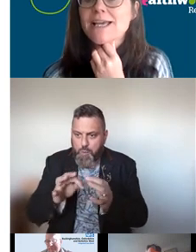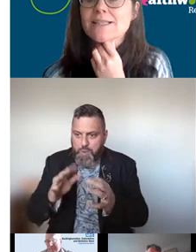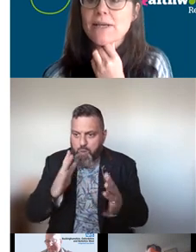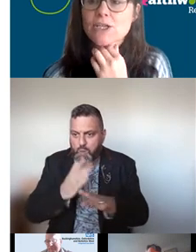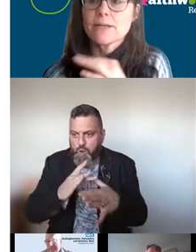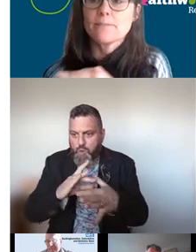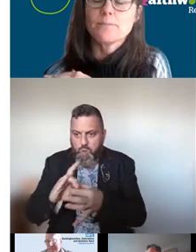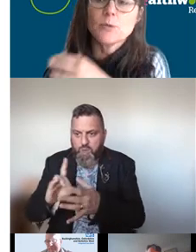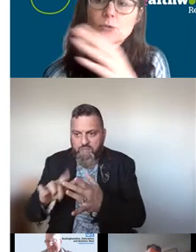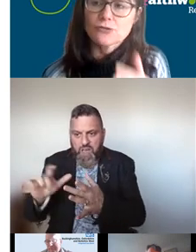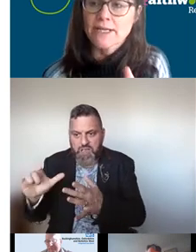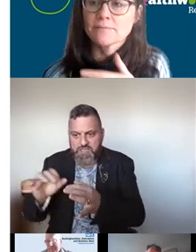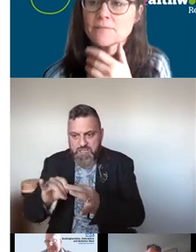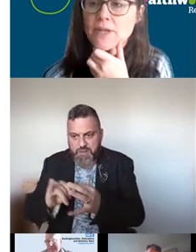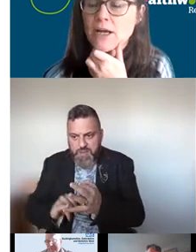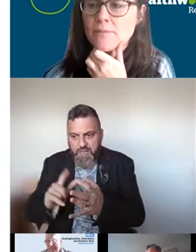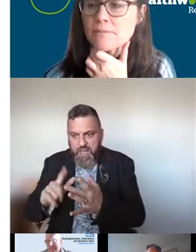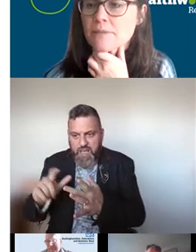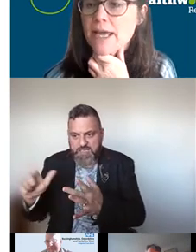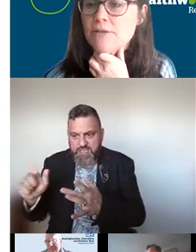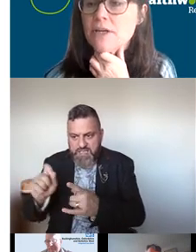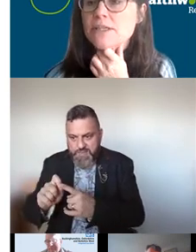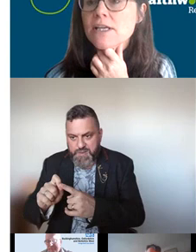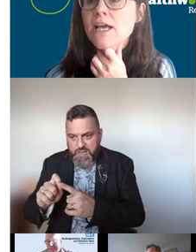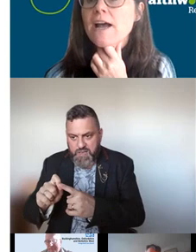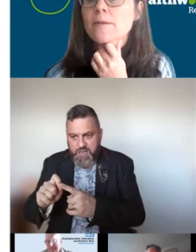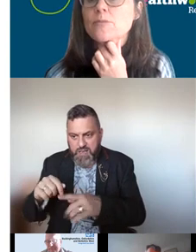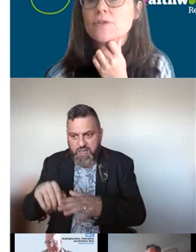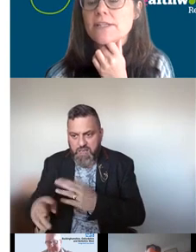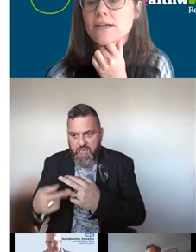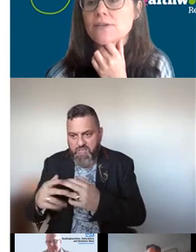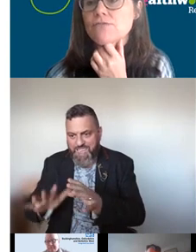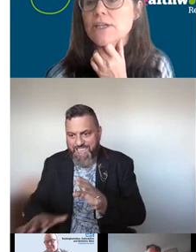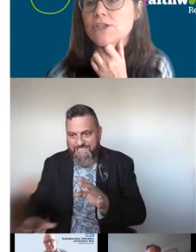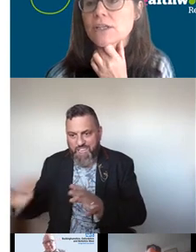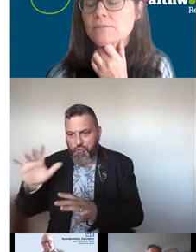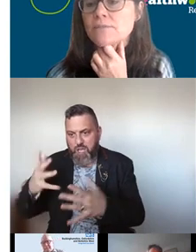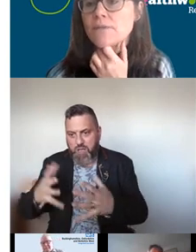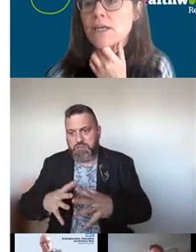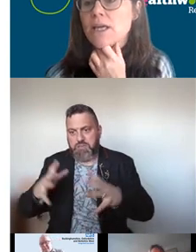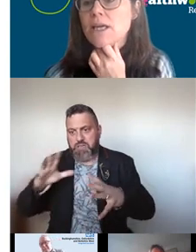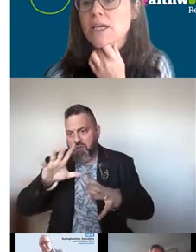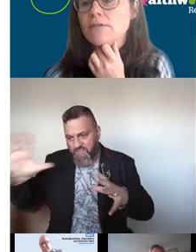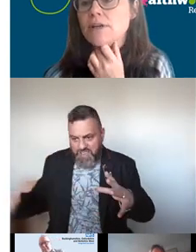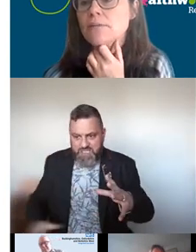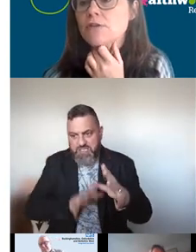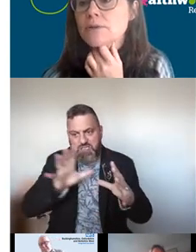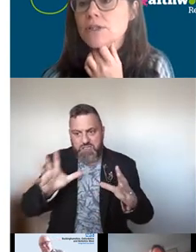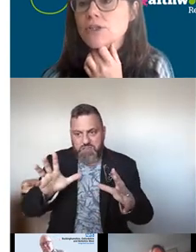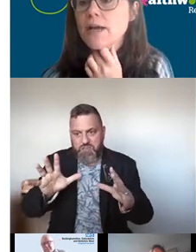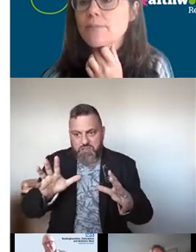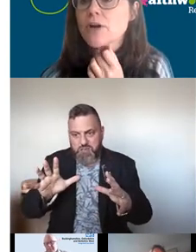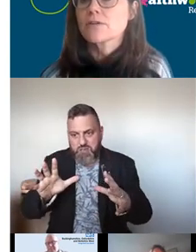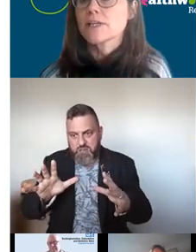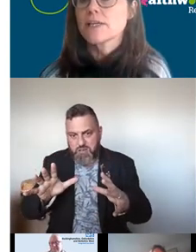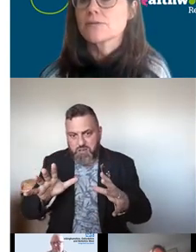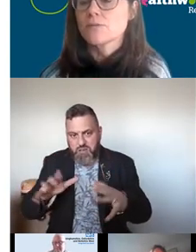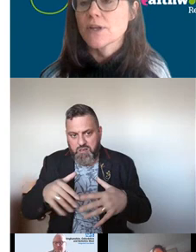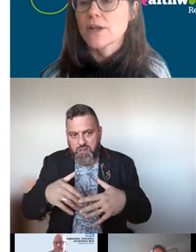partnerships, especially bordering areas and the broader southeast region? Is there any movement to